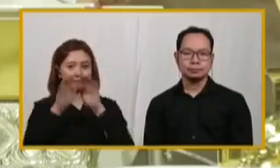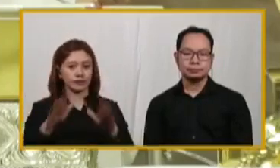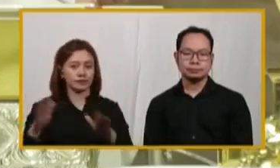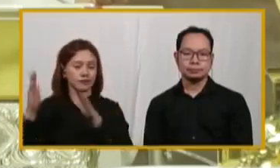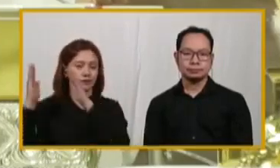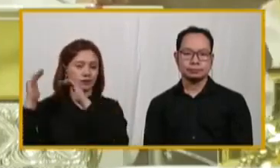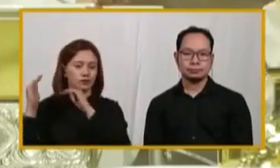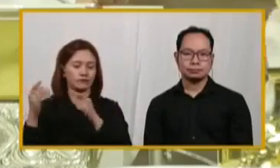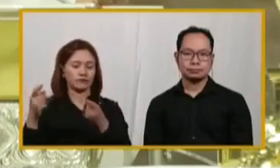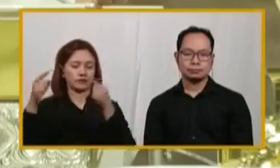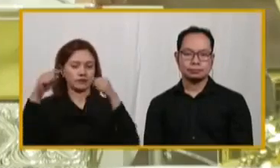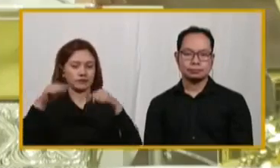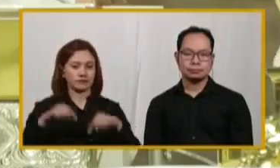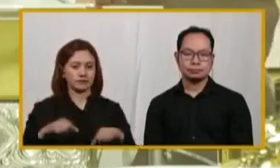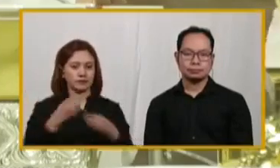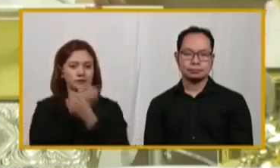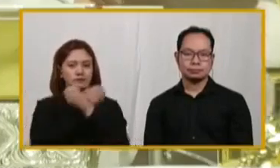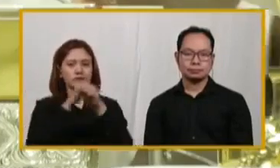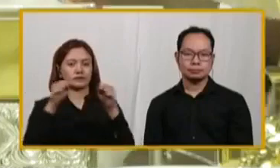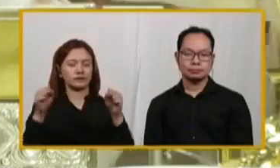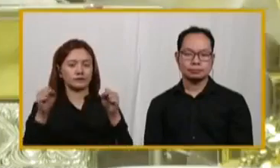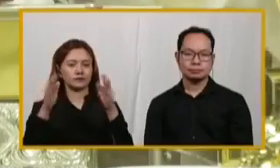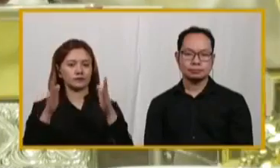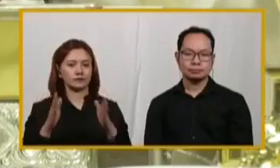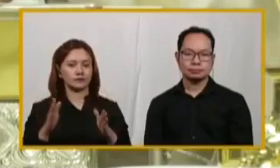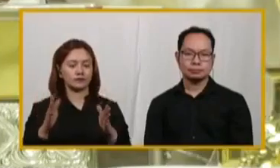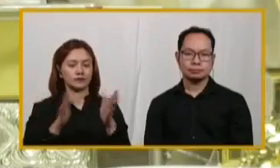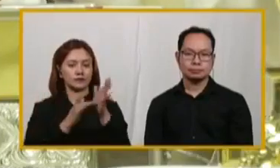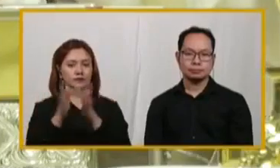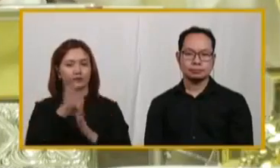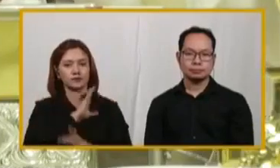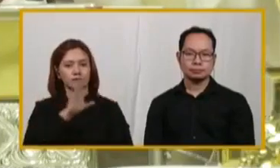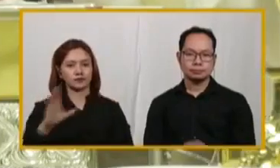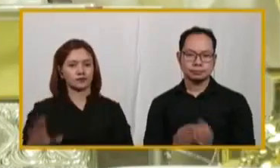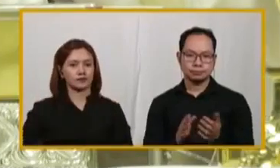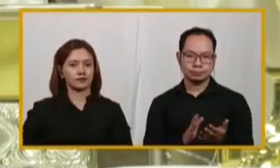and the coming of our Savior, Jesus Christ.